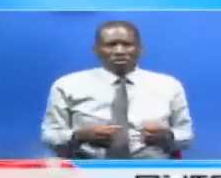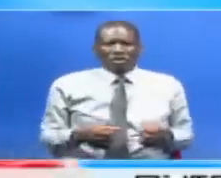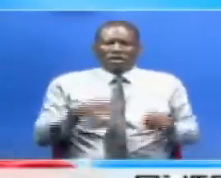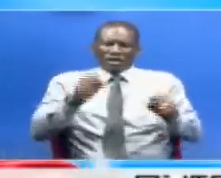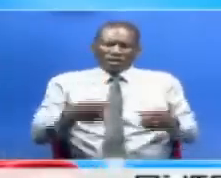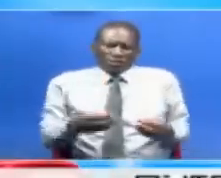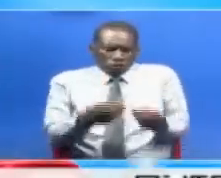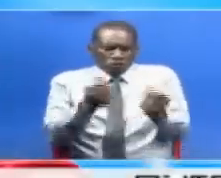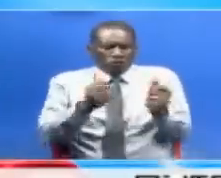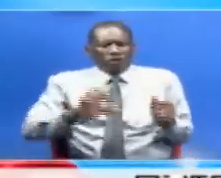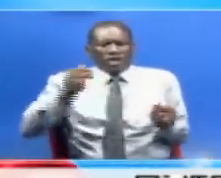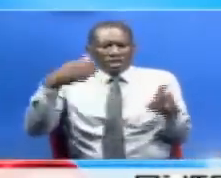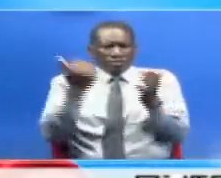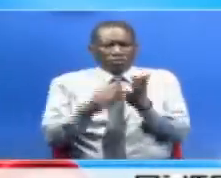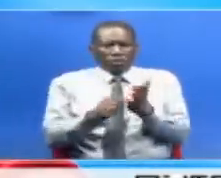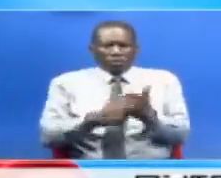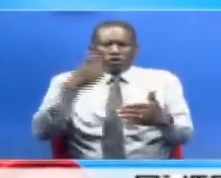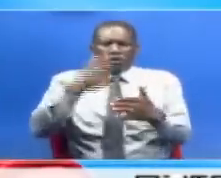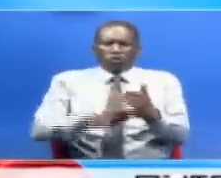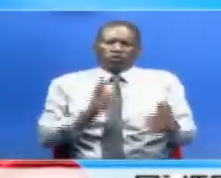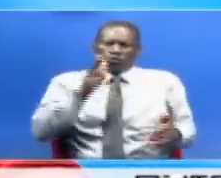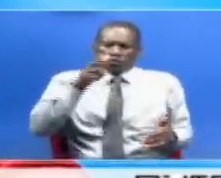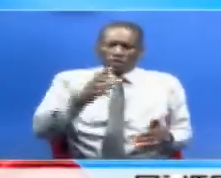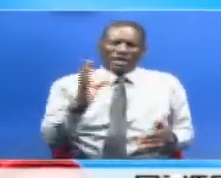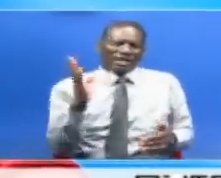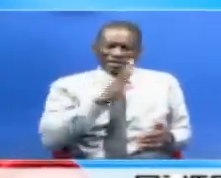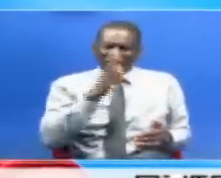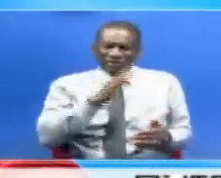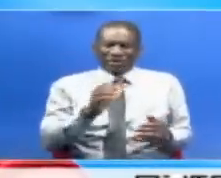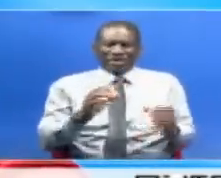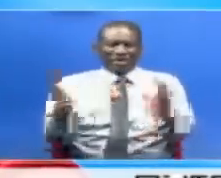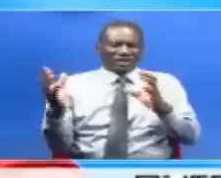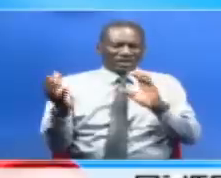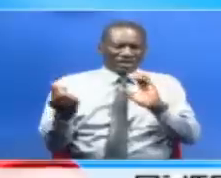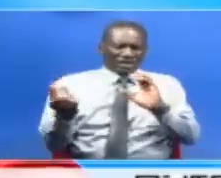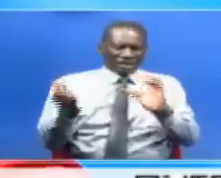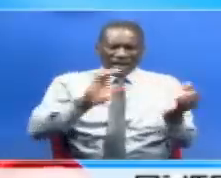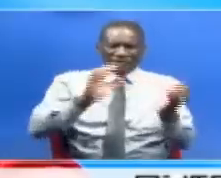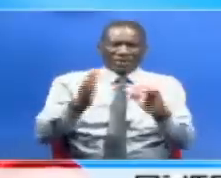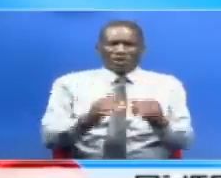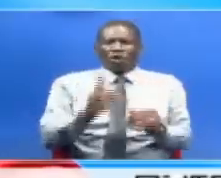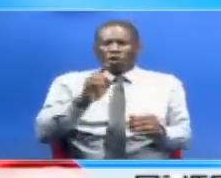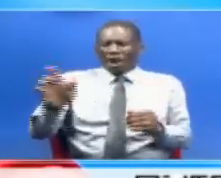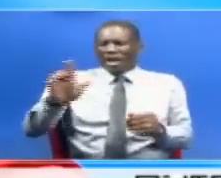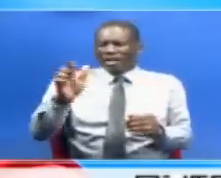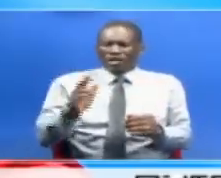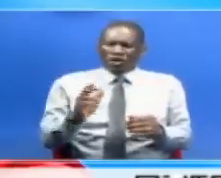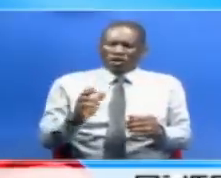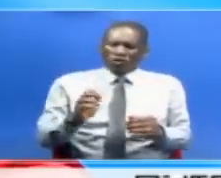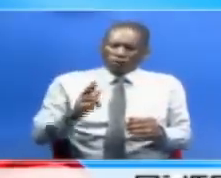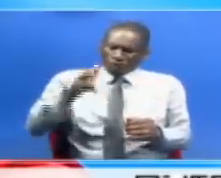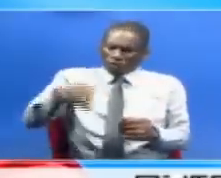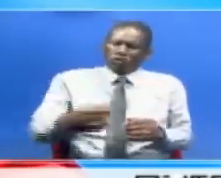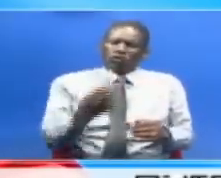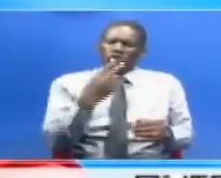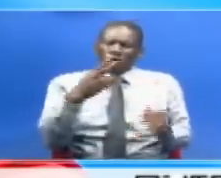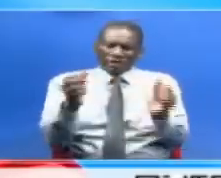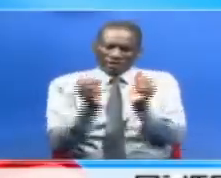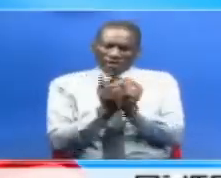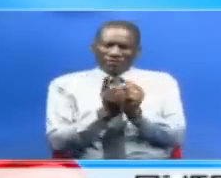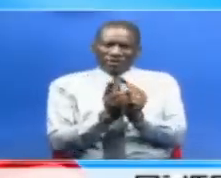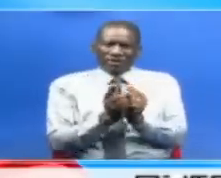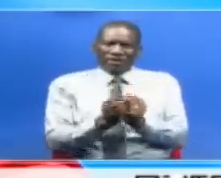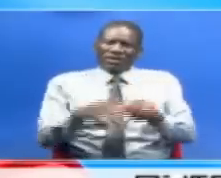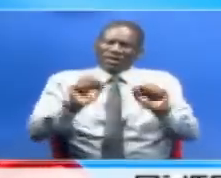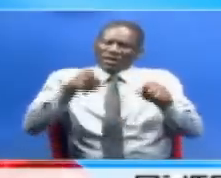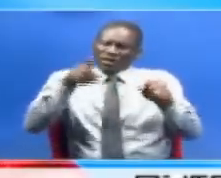Kenyans' problems with fuel costs and pollution? Well, with a litre of petrol now retailing at 211 shillings, could Yetu be the